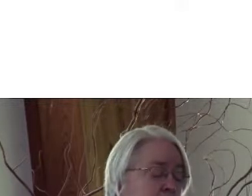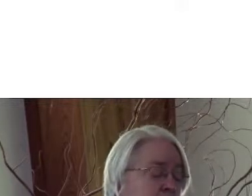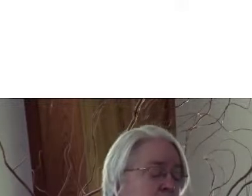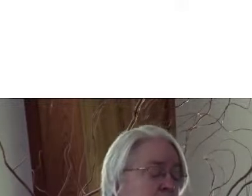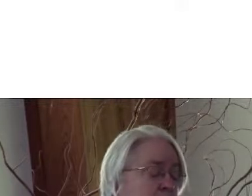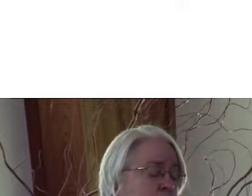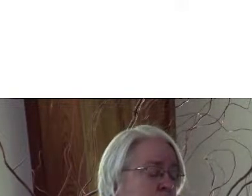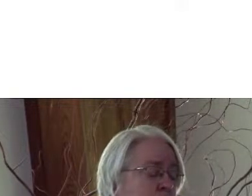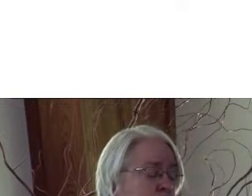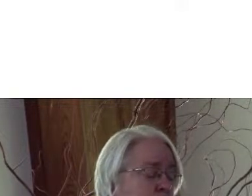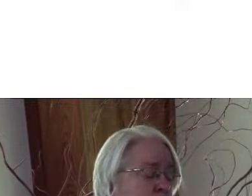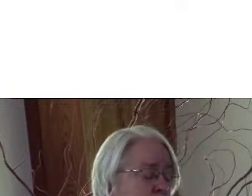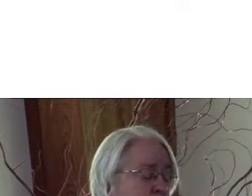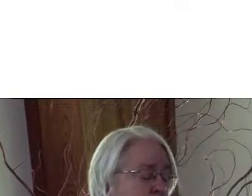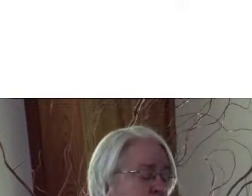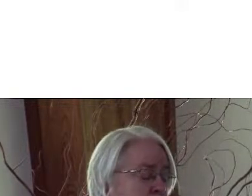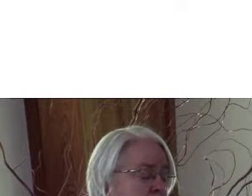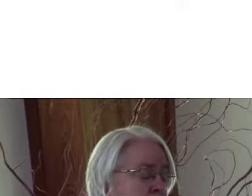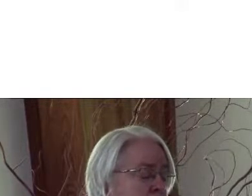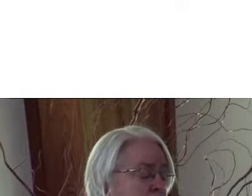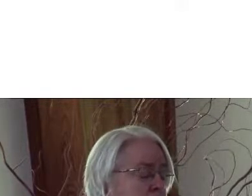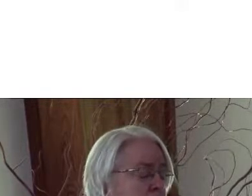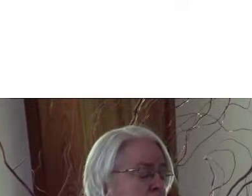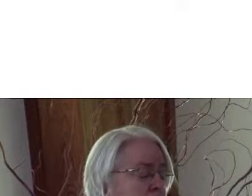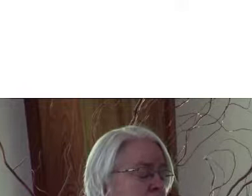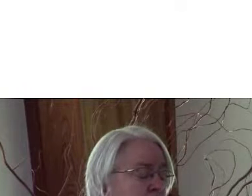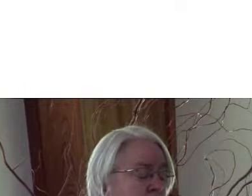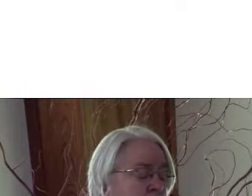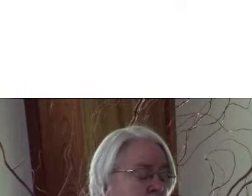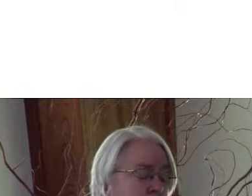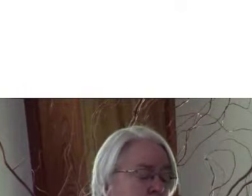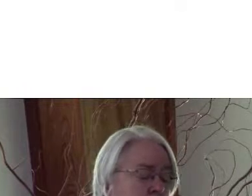safely through the